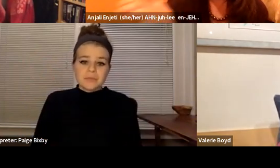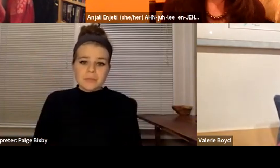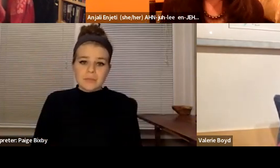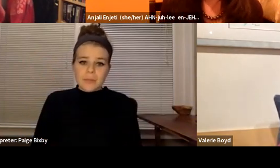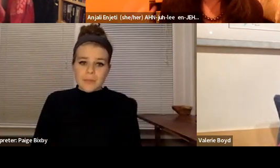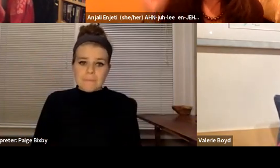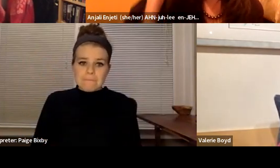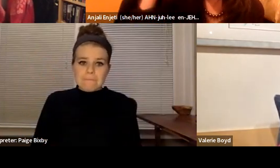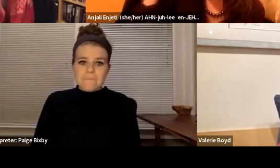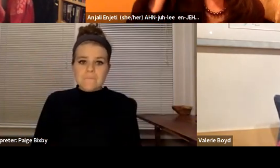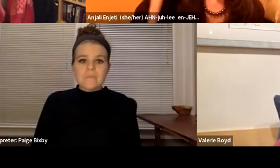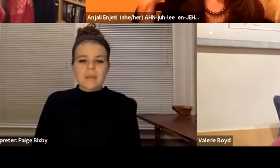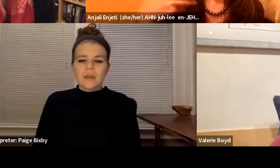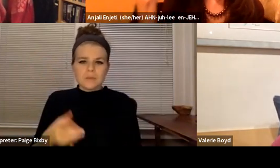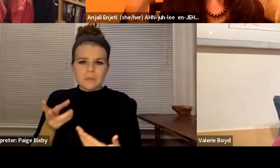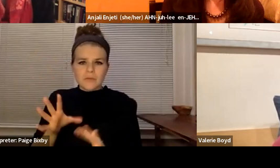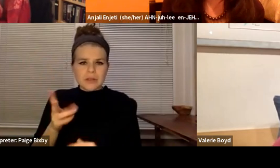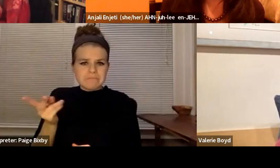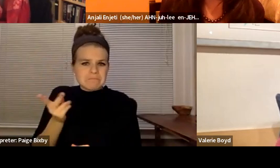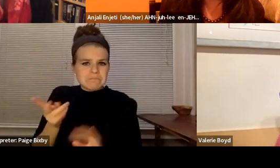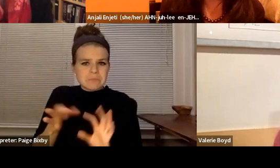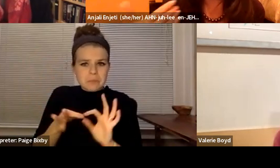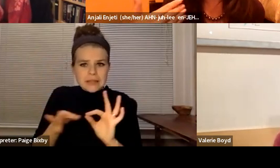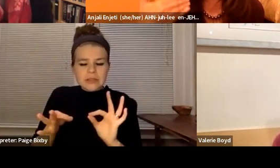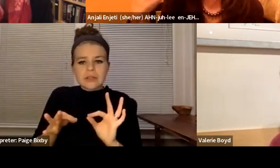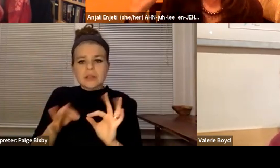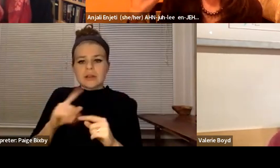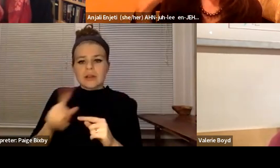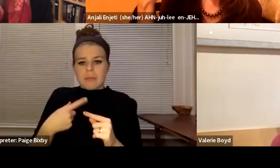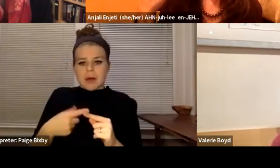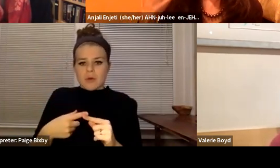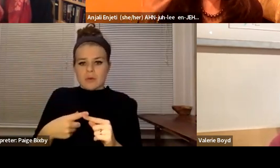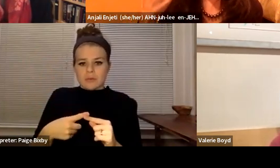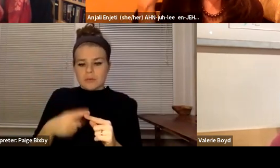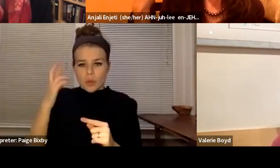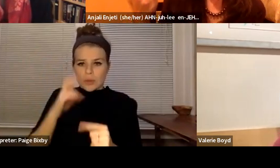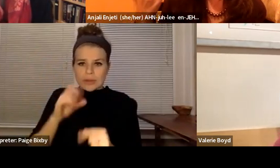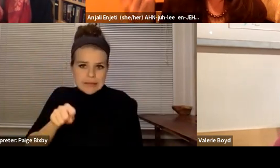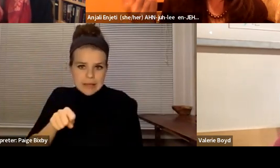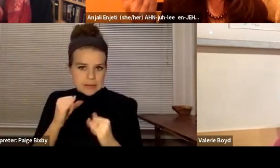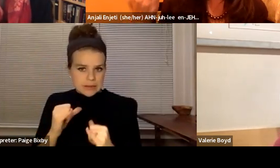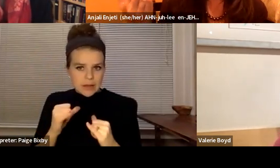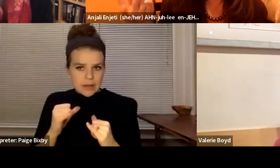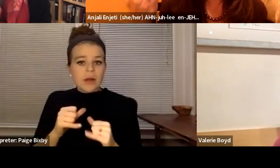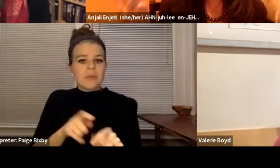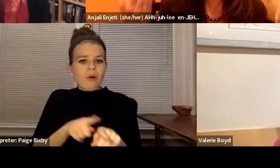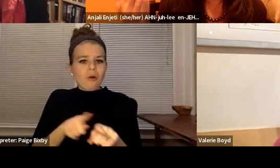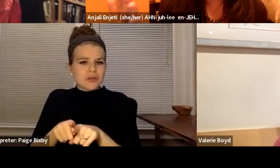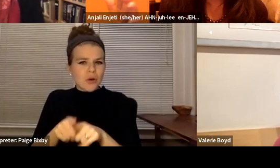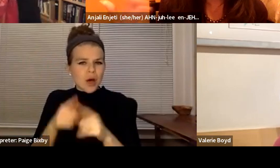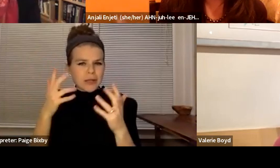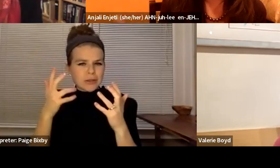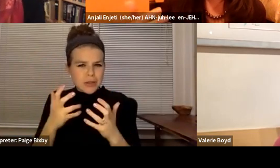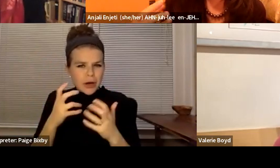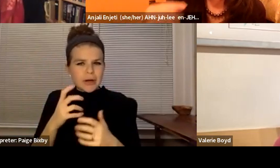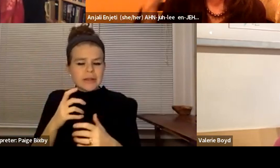that you and Val have said, you know, and additionally, of course, you know, a darker skinned Indian